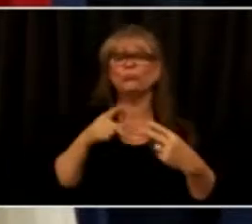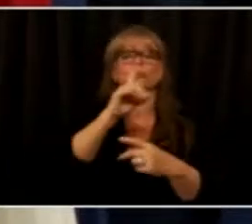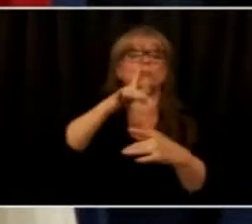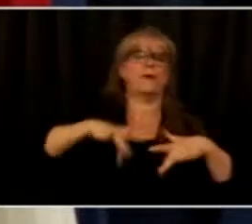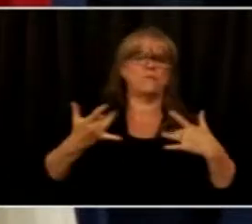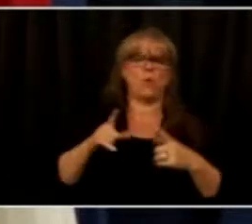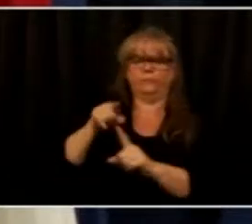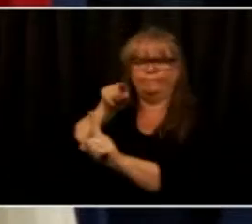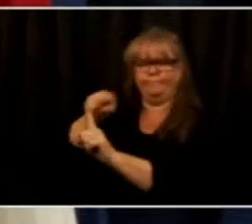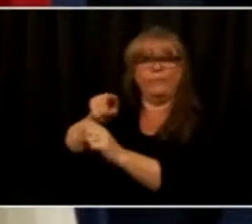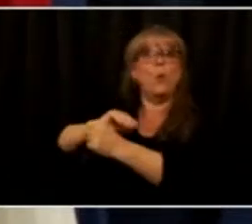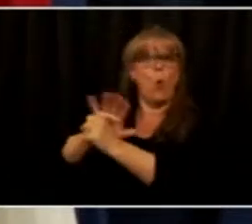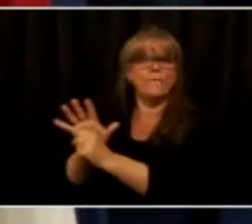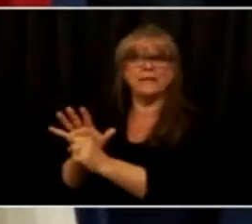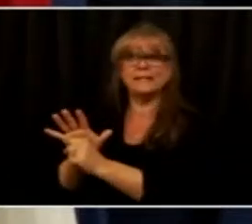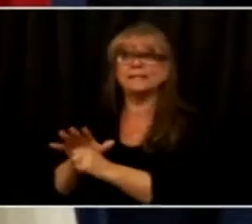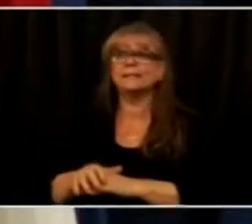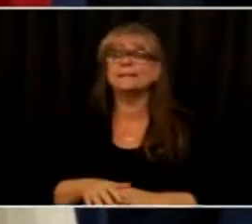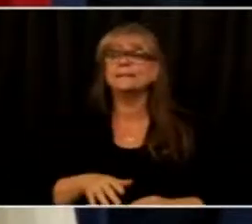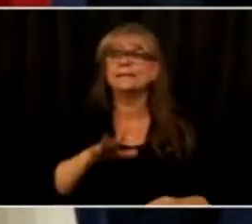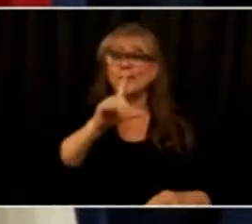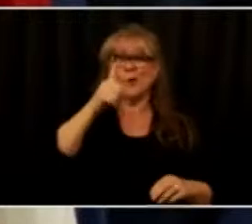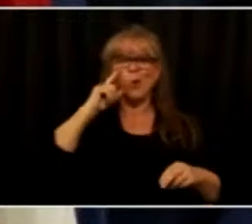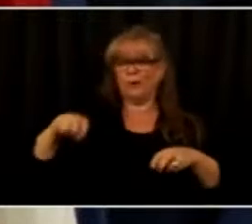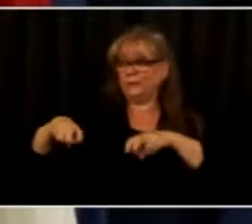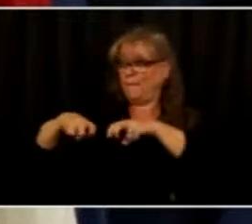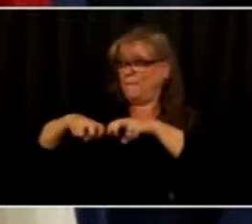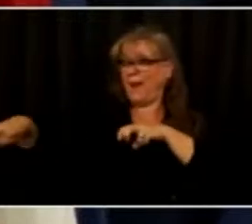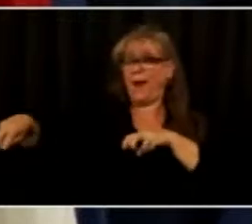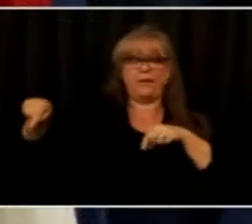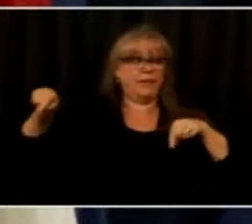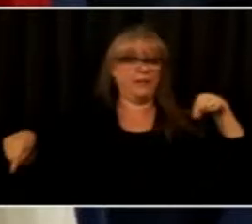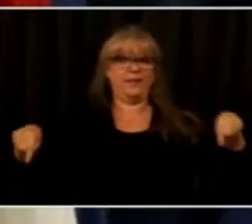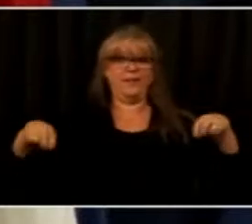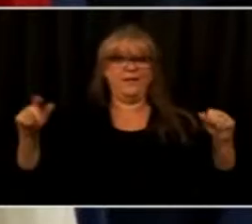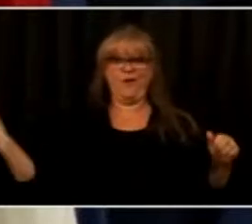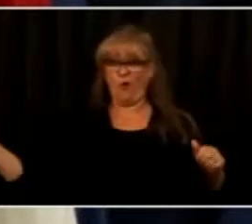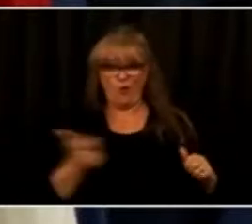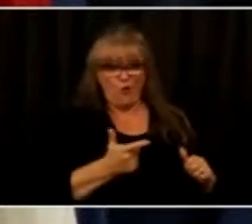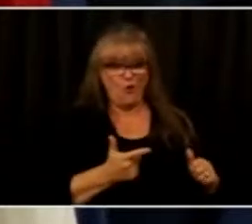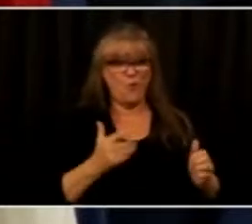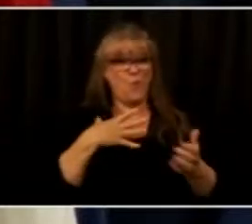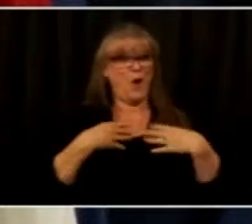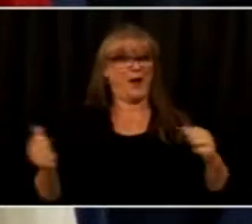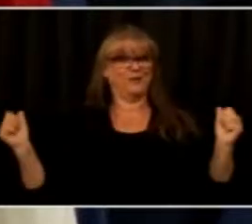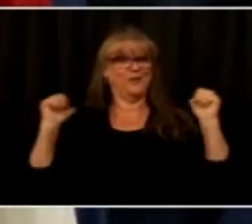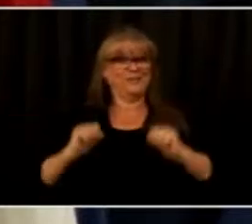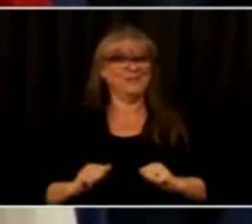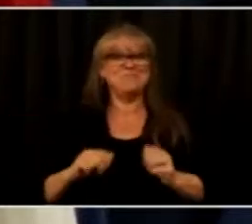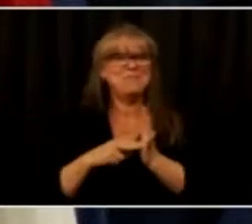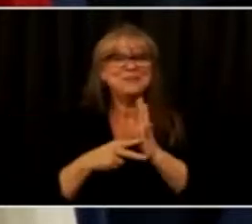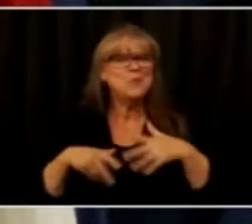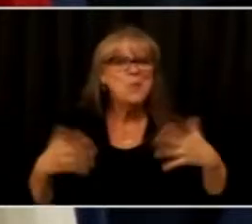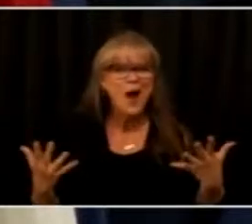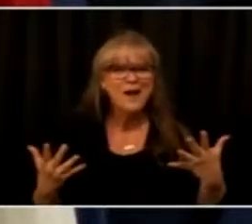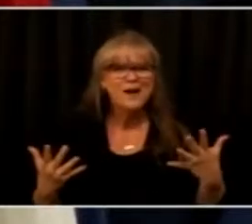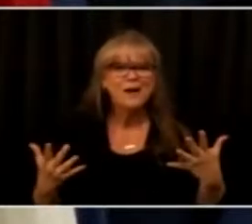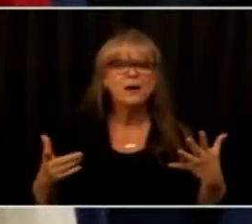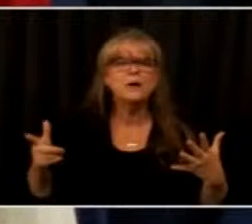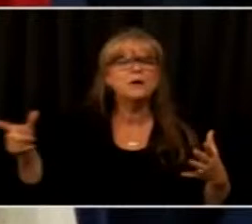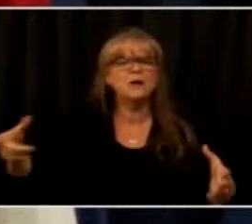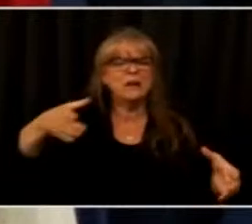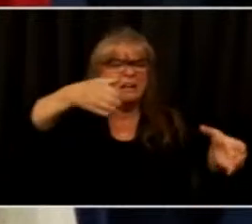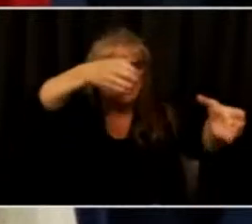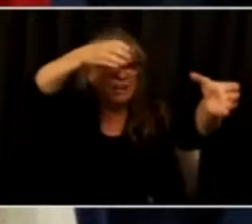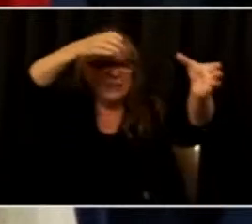that everybody else on the panel here has a white coat. That means they've been through many years of medical school. Is